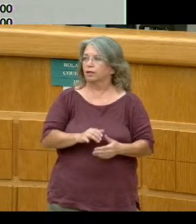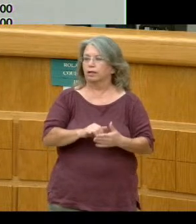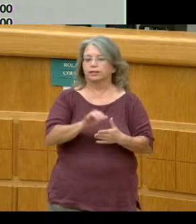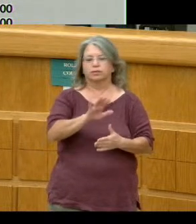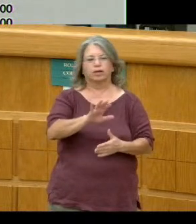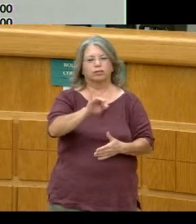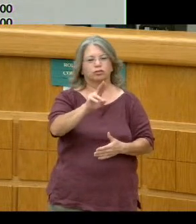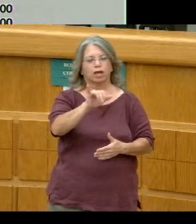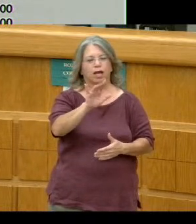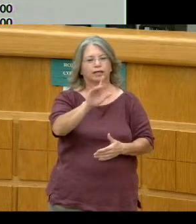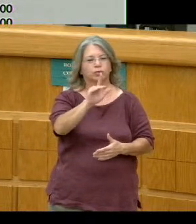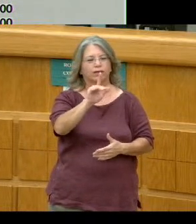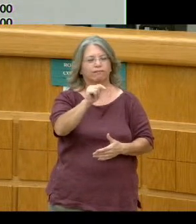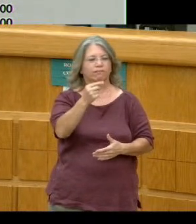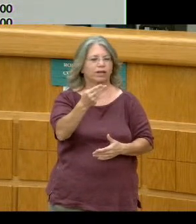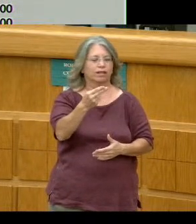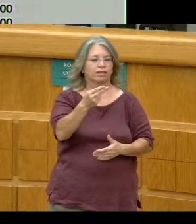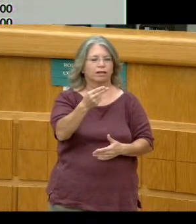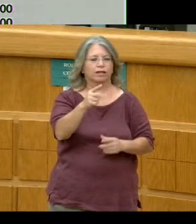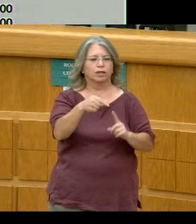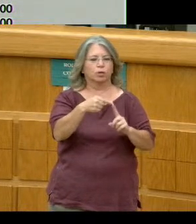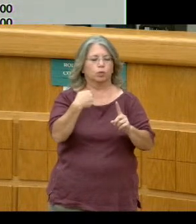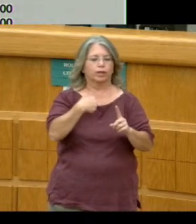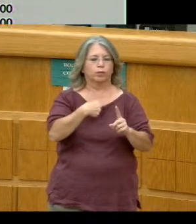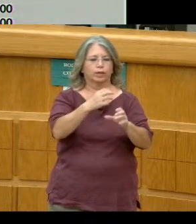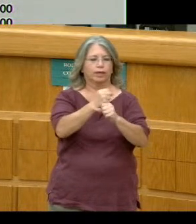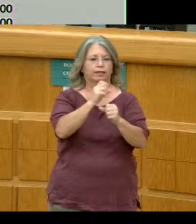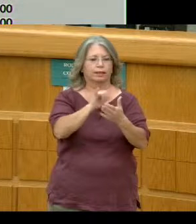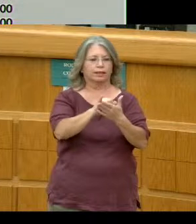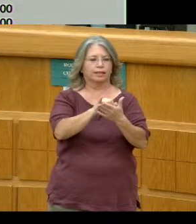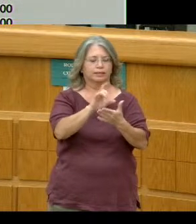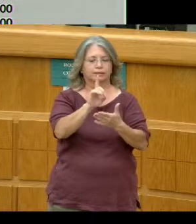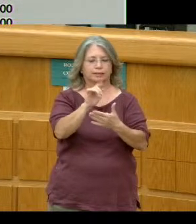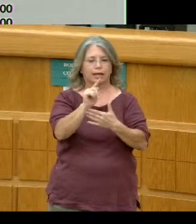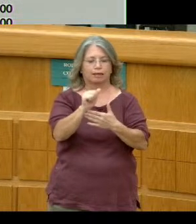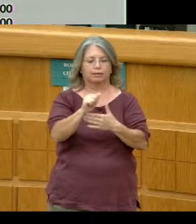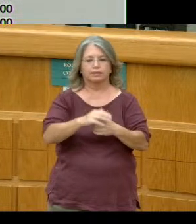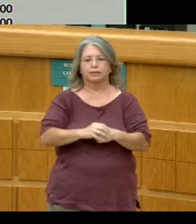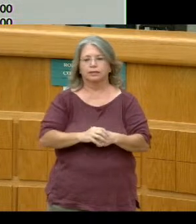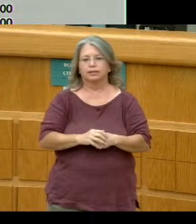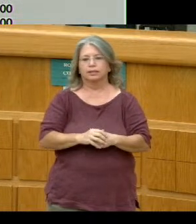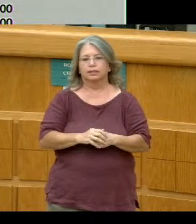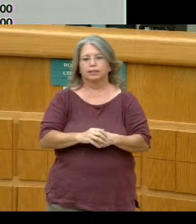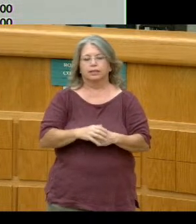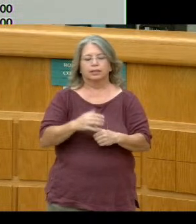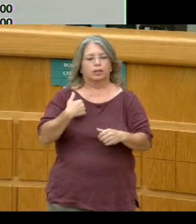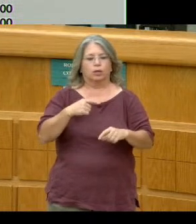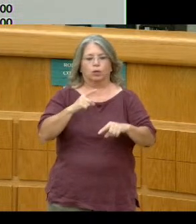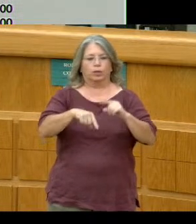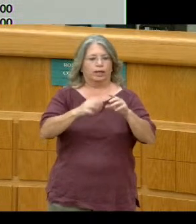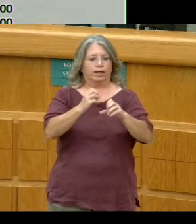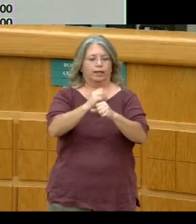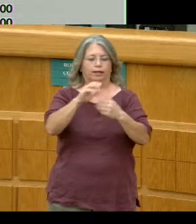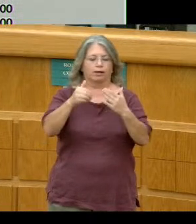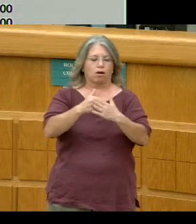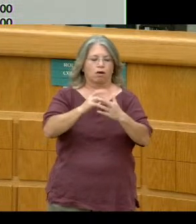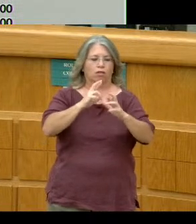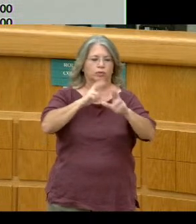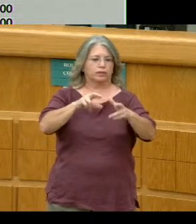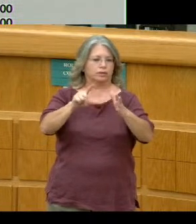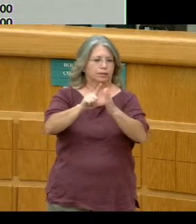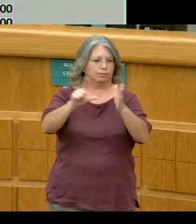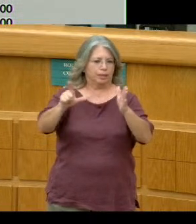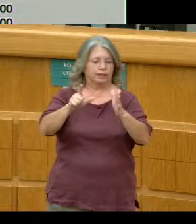or so in terms of when these data points came from, but we don't get all the results from these obviously